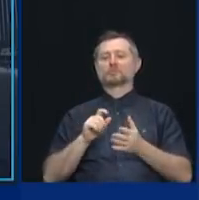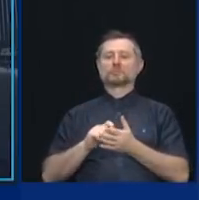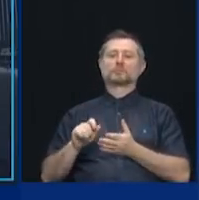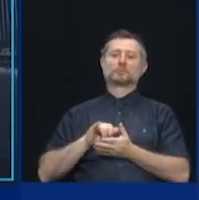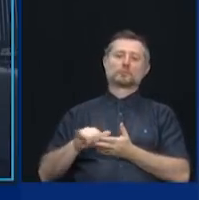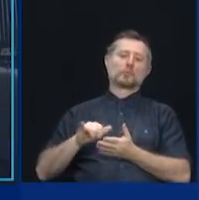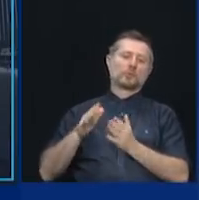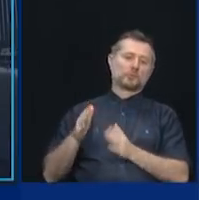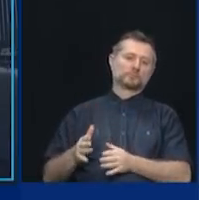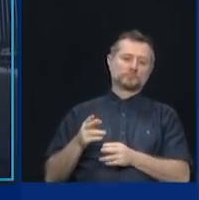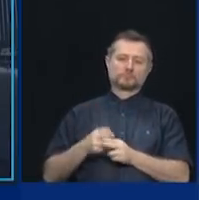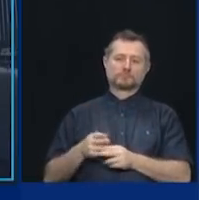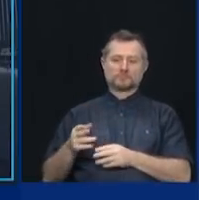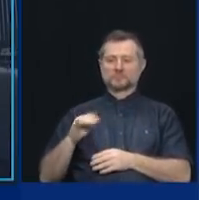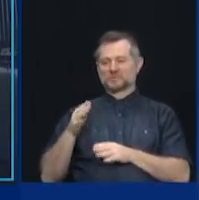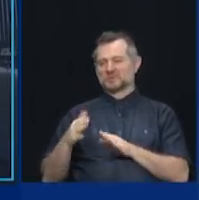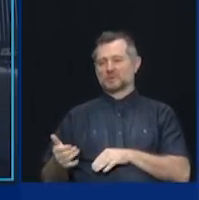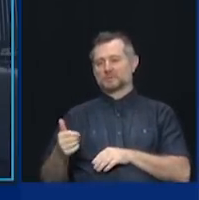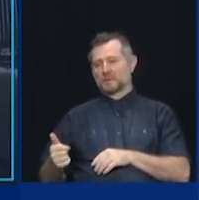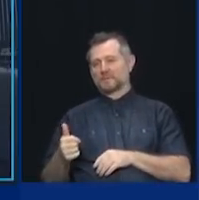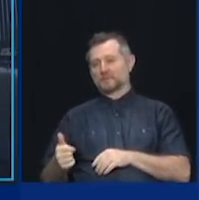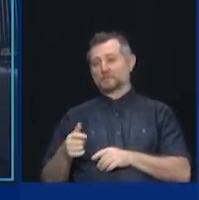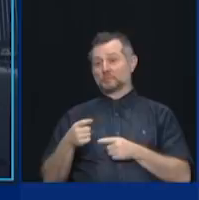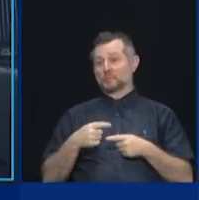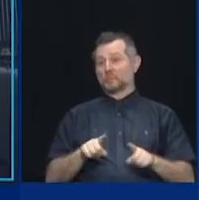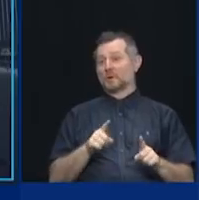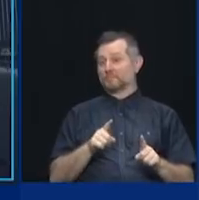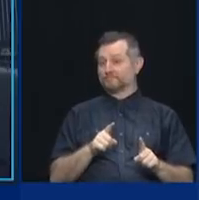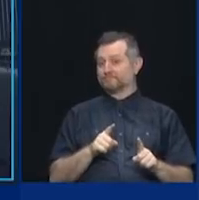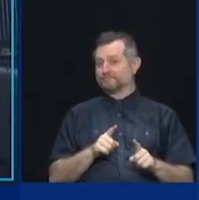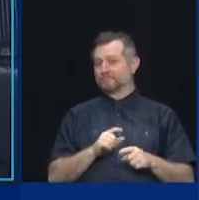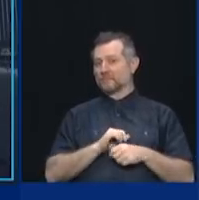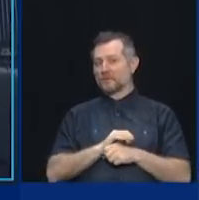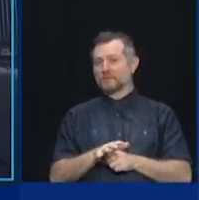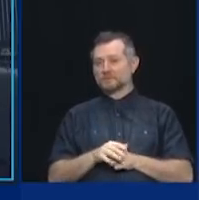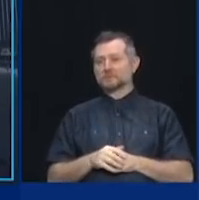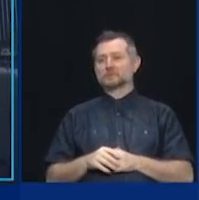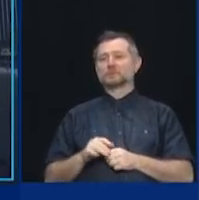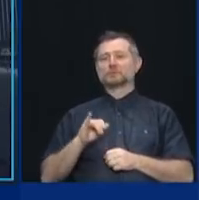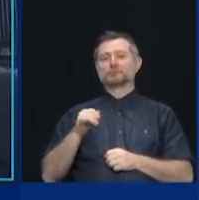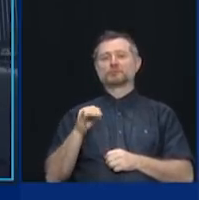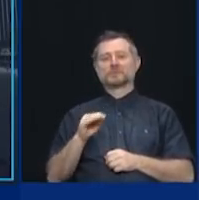away during this period. Jim Dwyer,